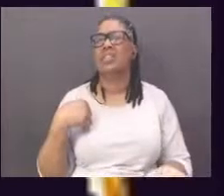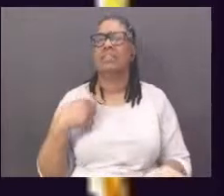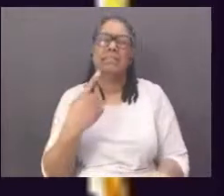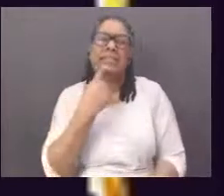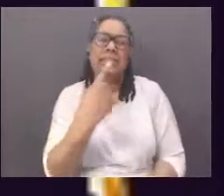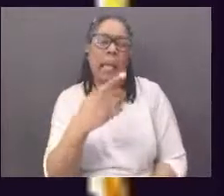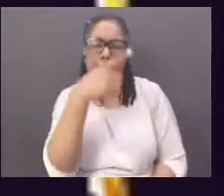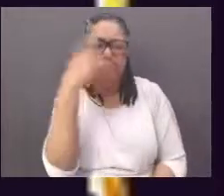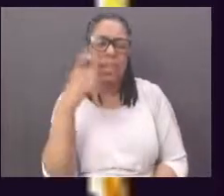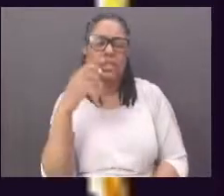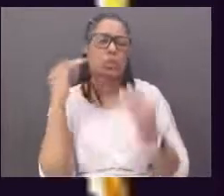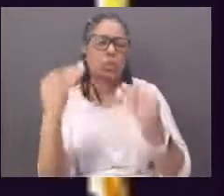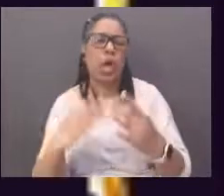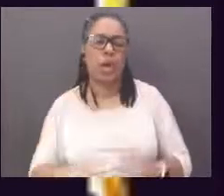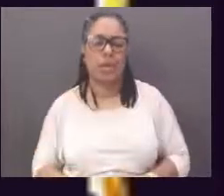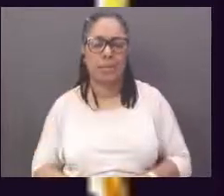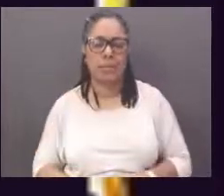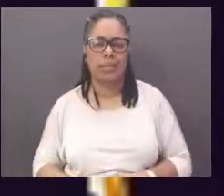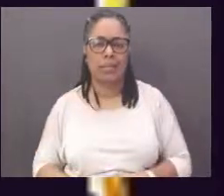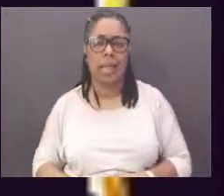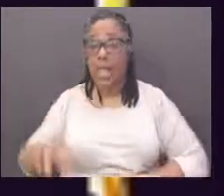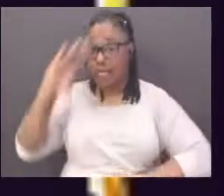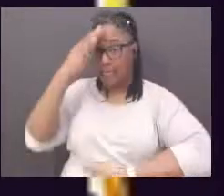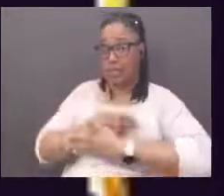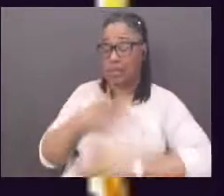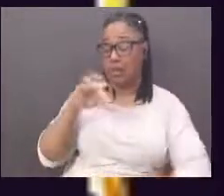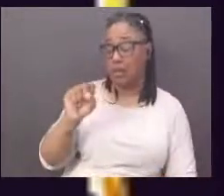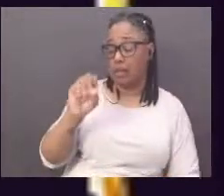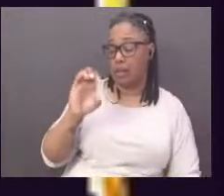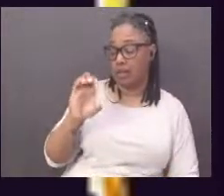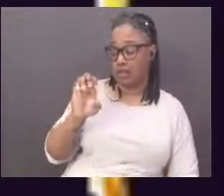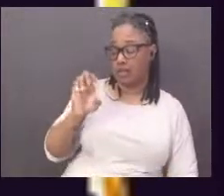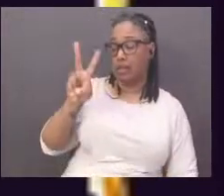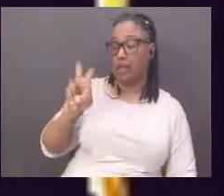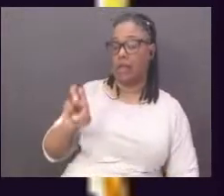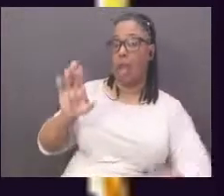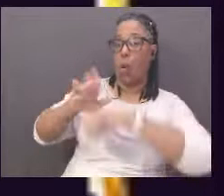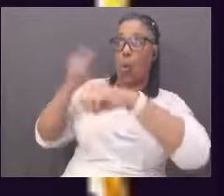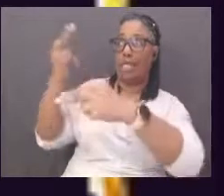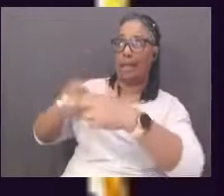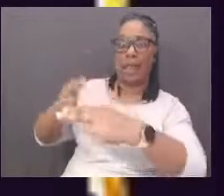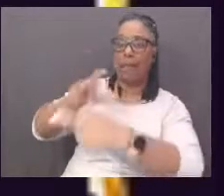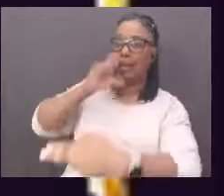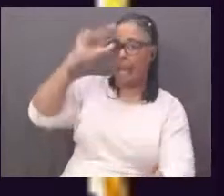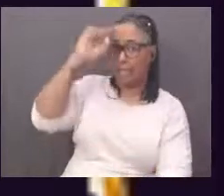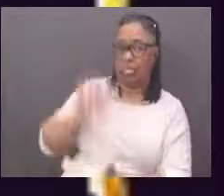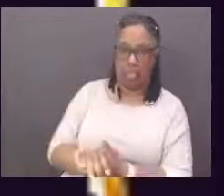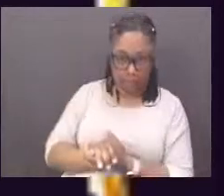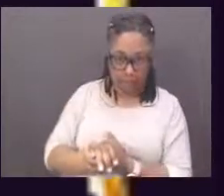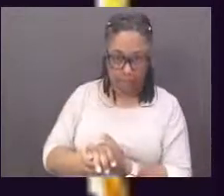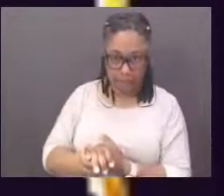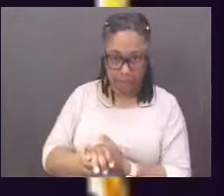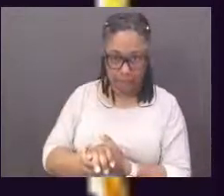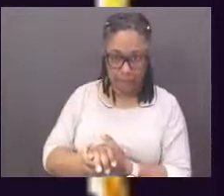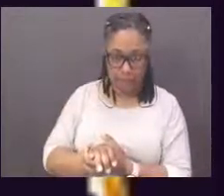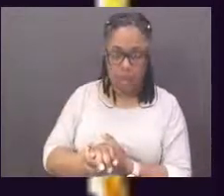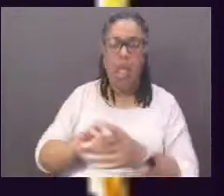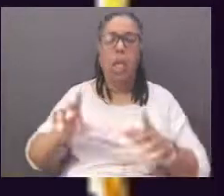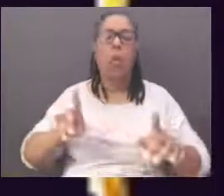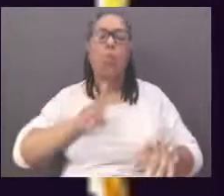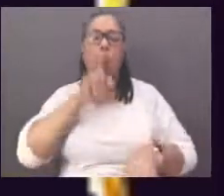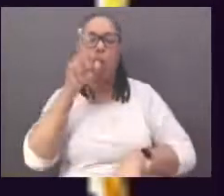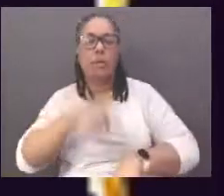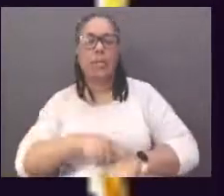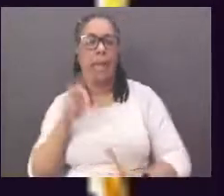in and expecting his support of their efforts. And the real-time application for 2022 is that